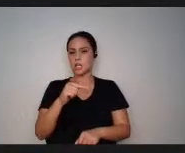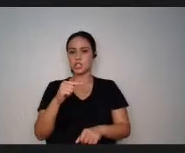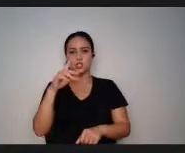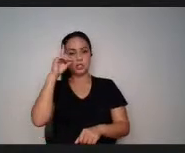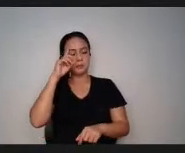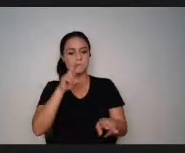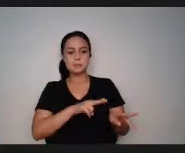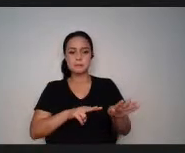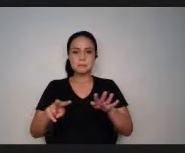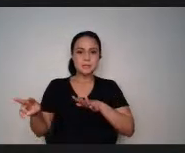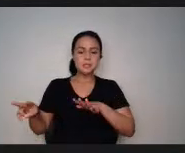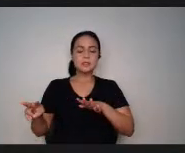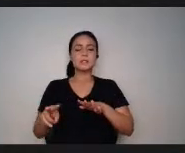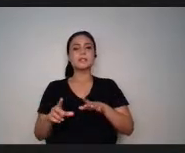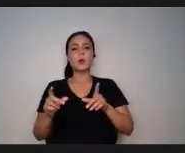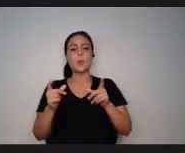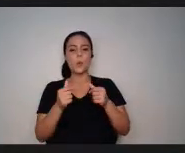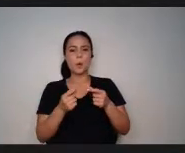7 days a week, and